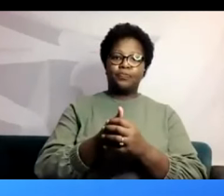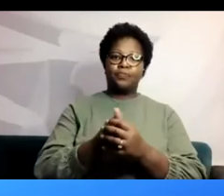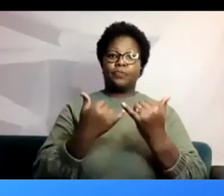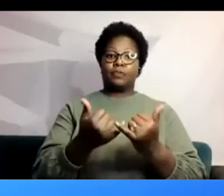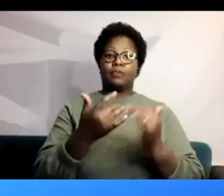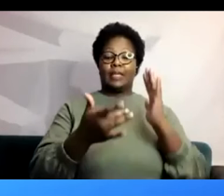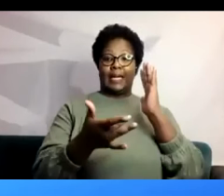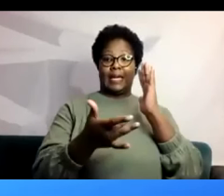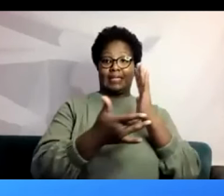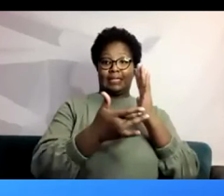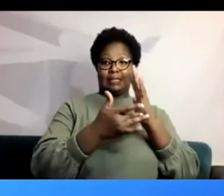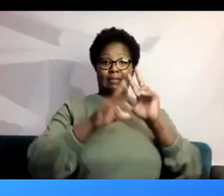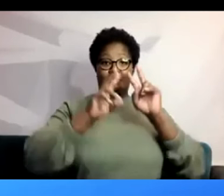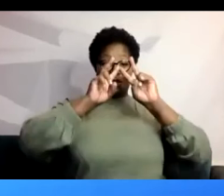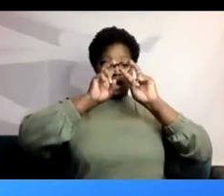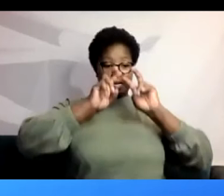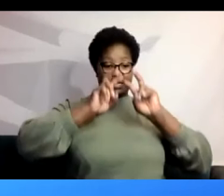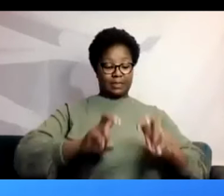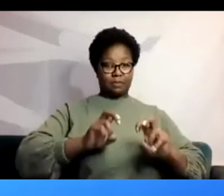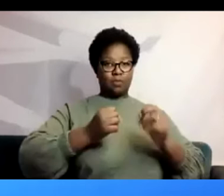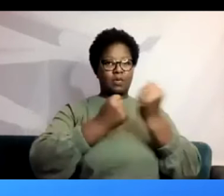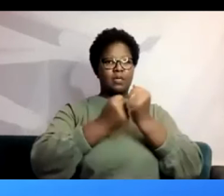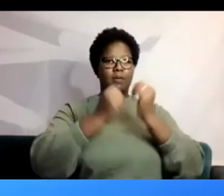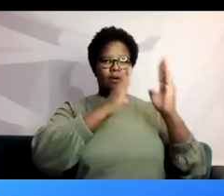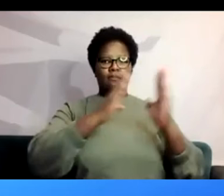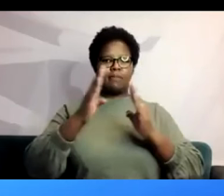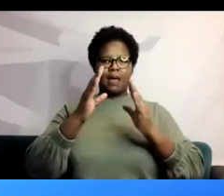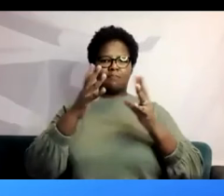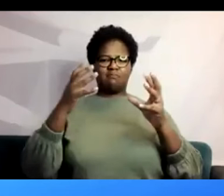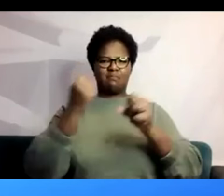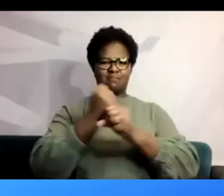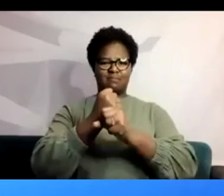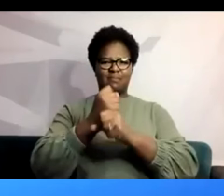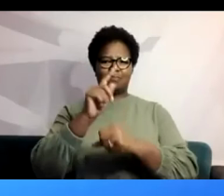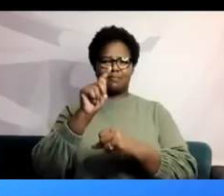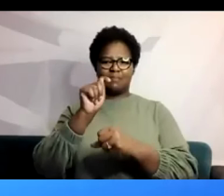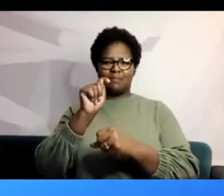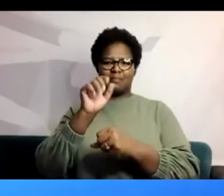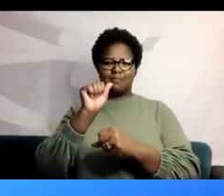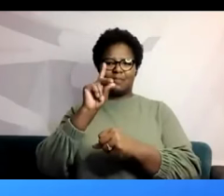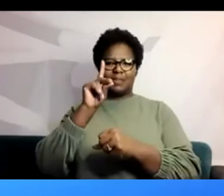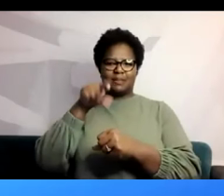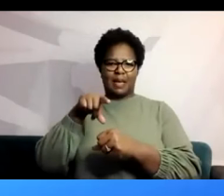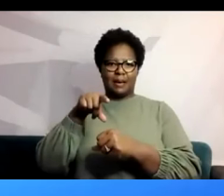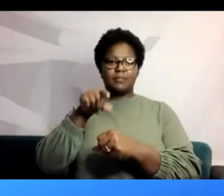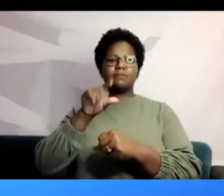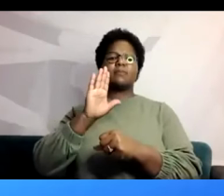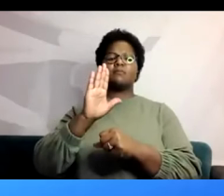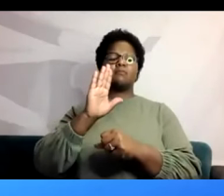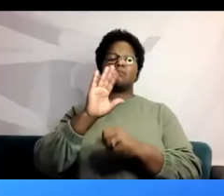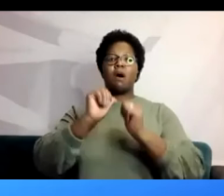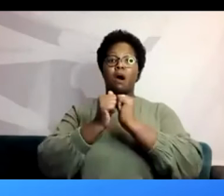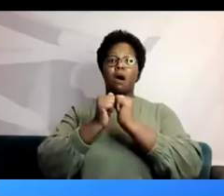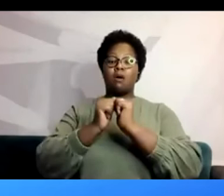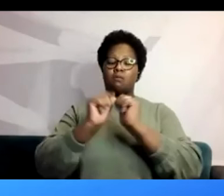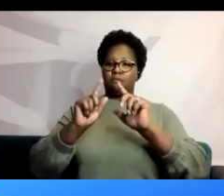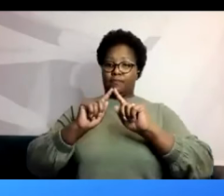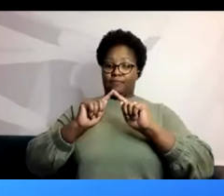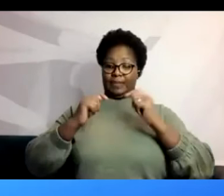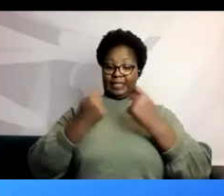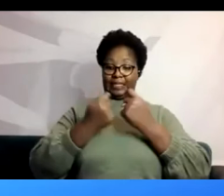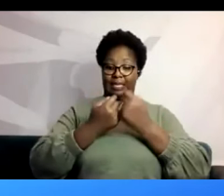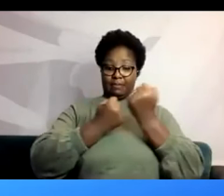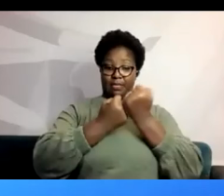and Support Plan, or TASP, is completed with a person and their support team. It helps determine the needs a person